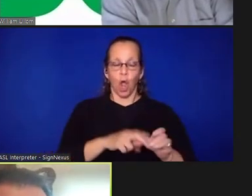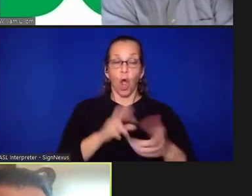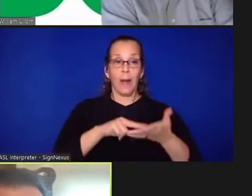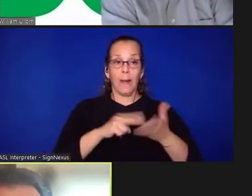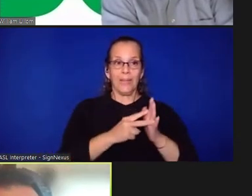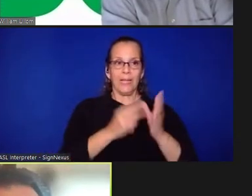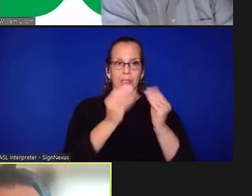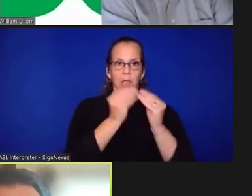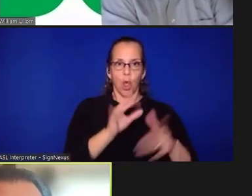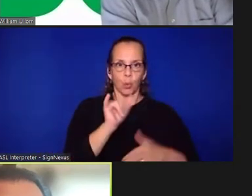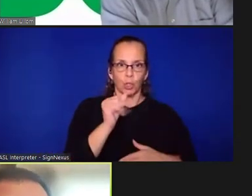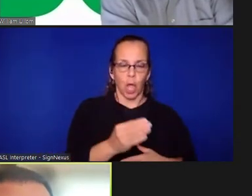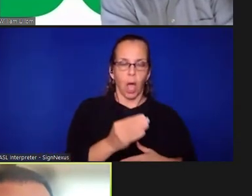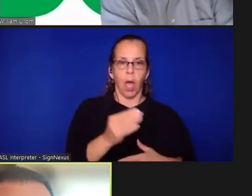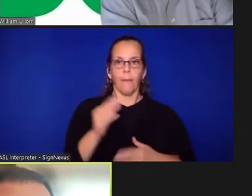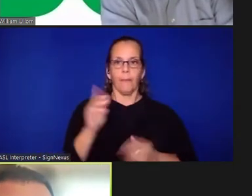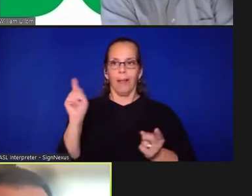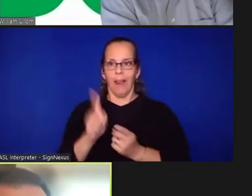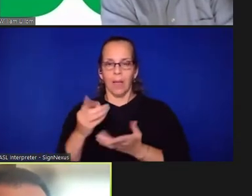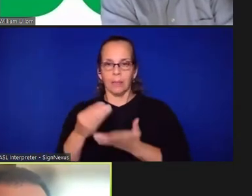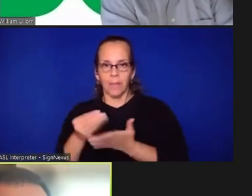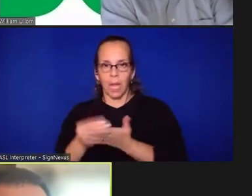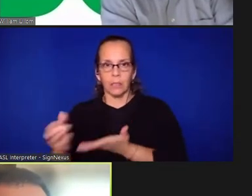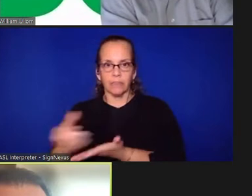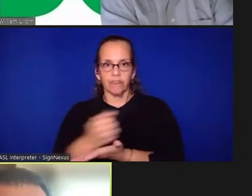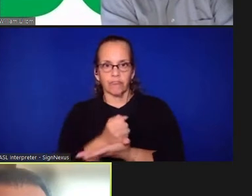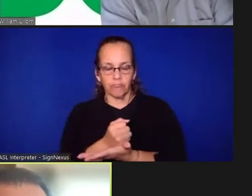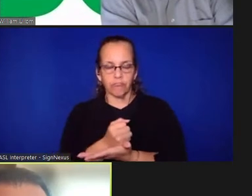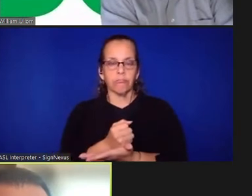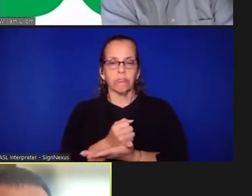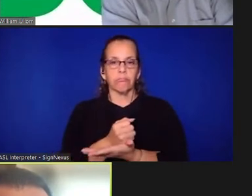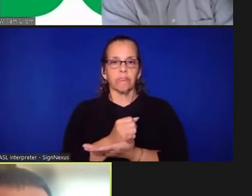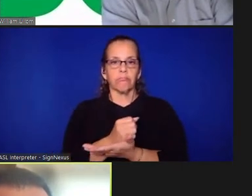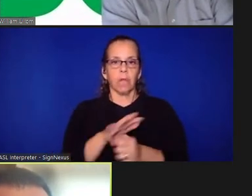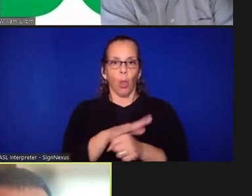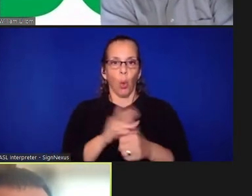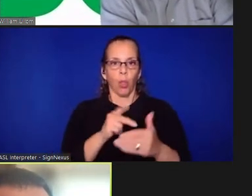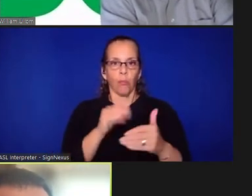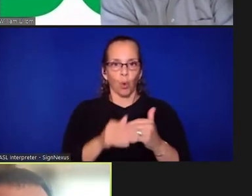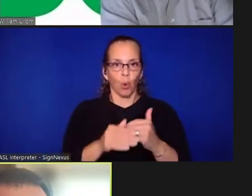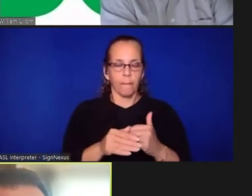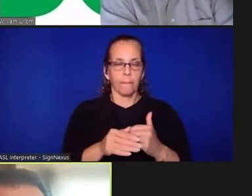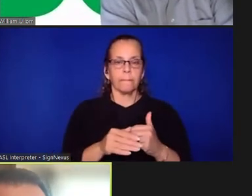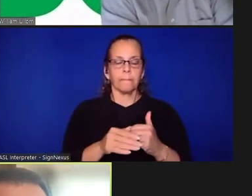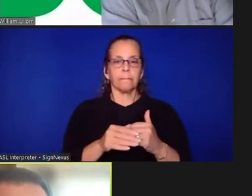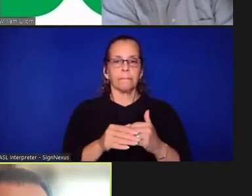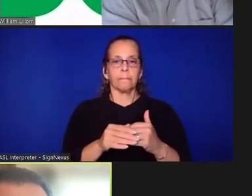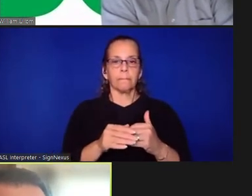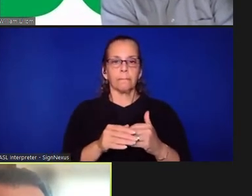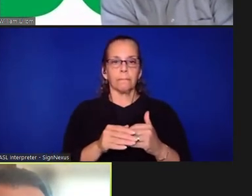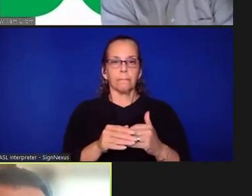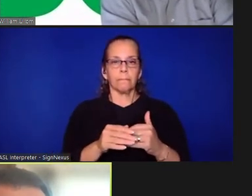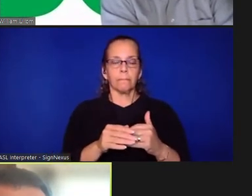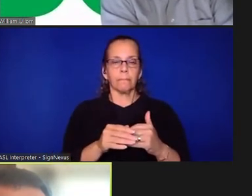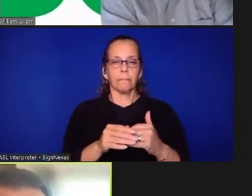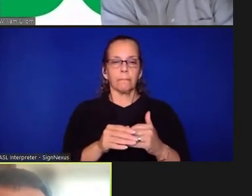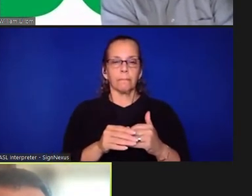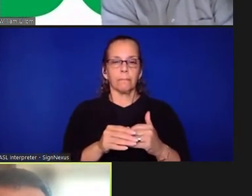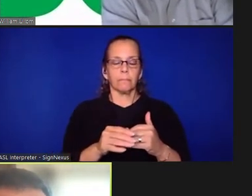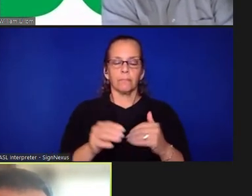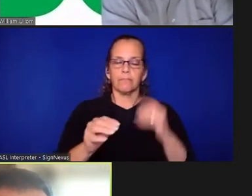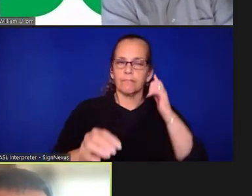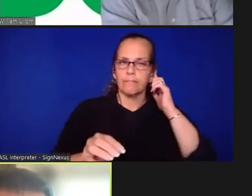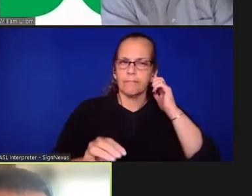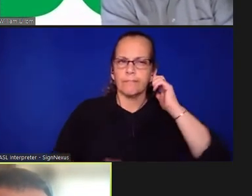under Federal directives no program can proceed until those harms are mitigated to the extent practical but the environmental